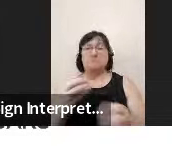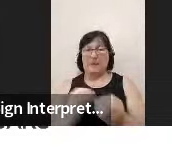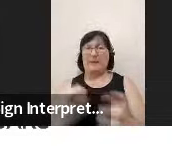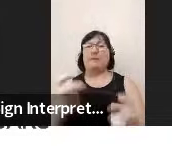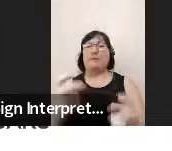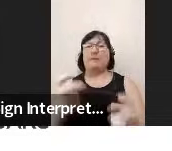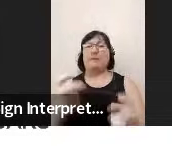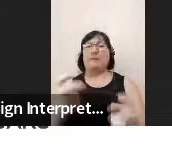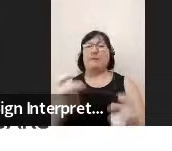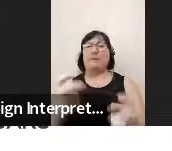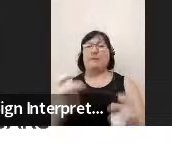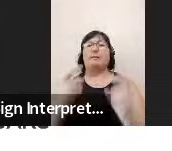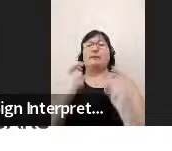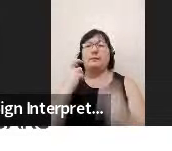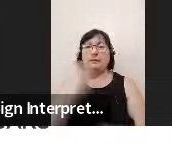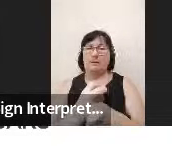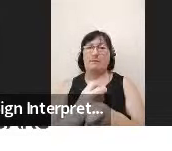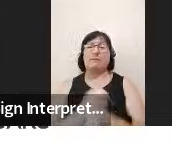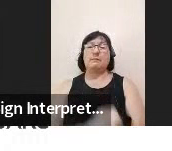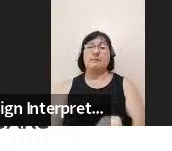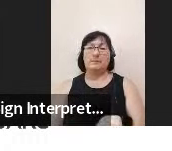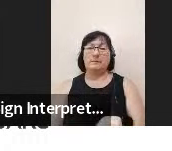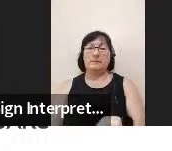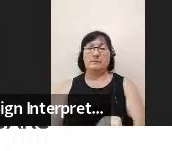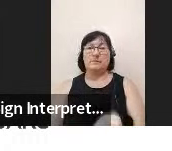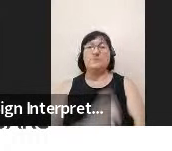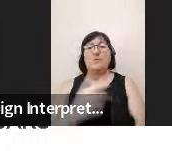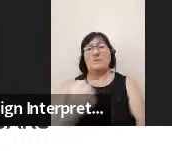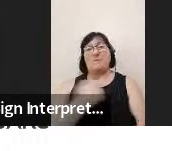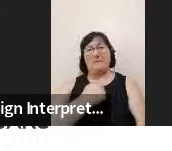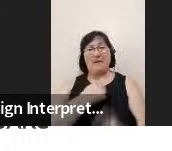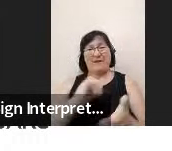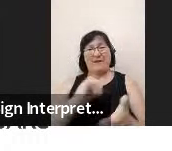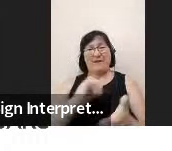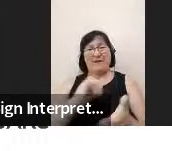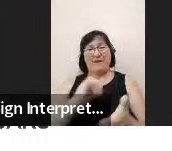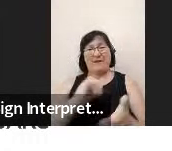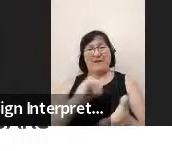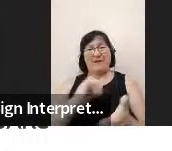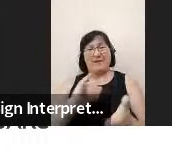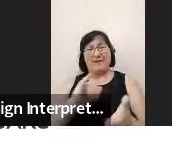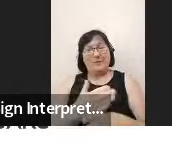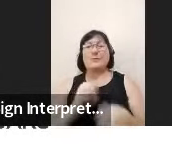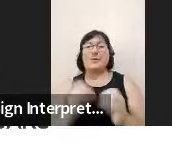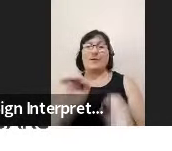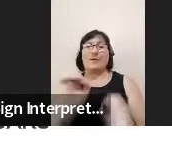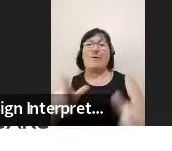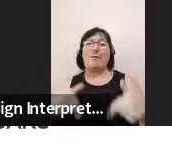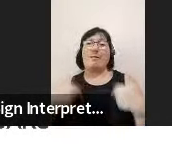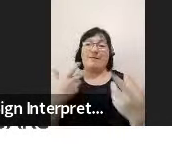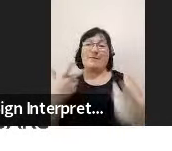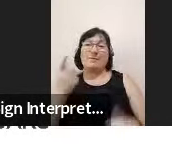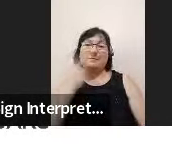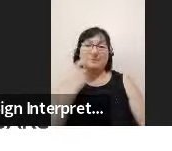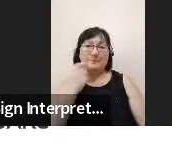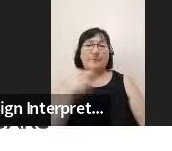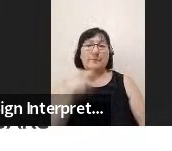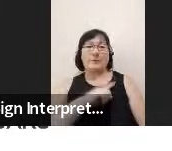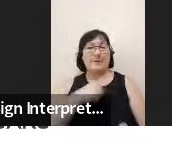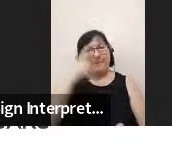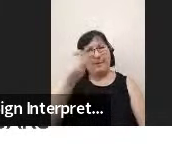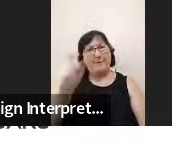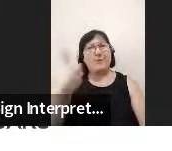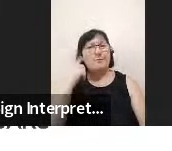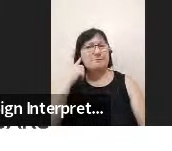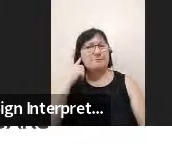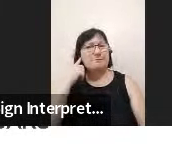where my job is to make your life easy, because I believe that you are compliant. SARS also have done an